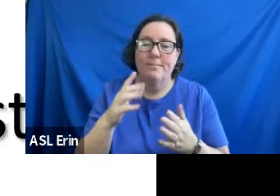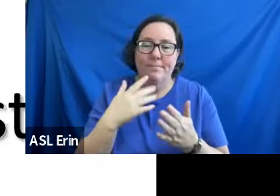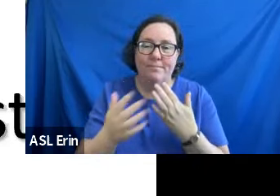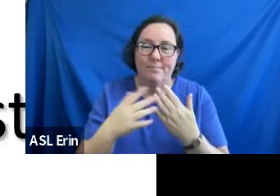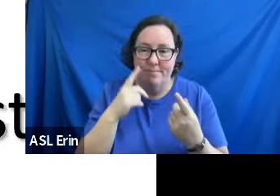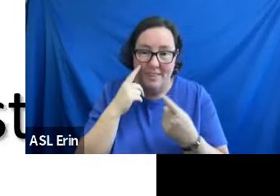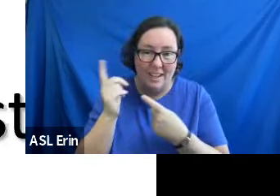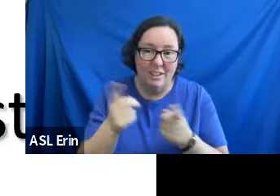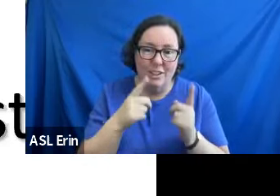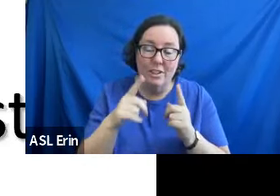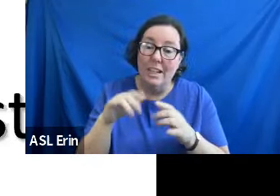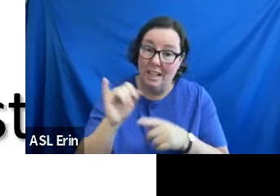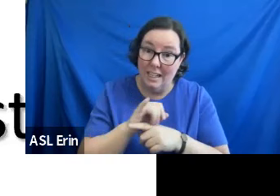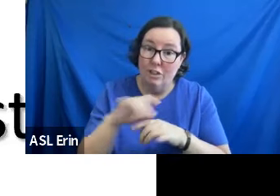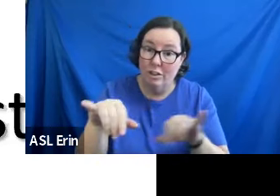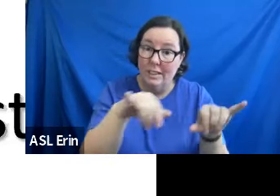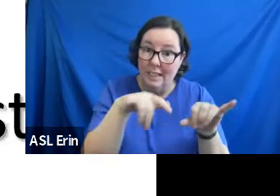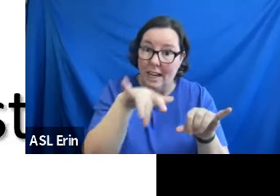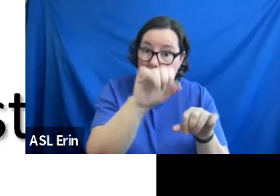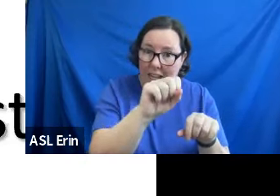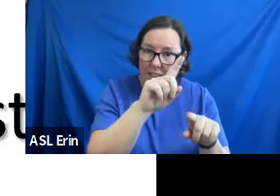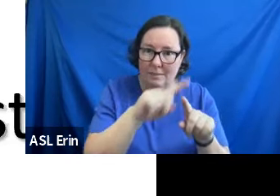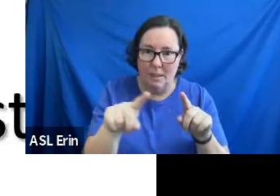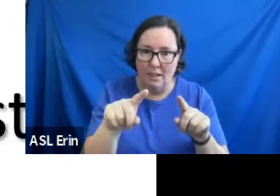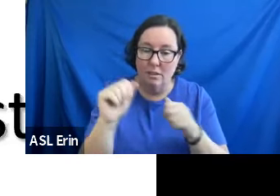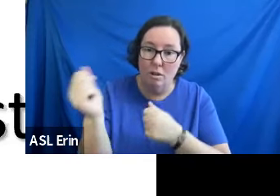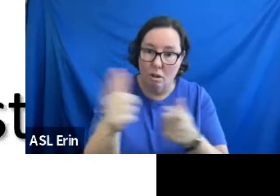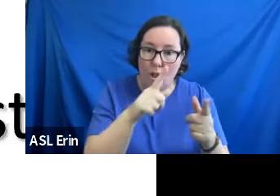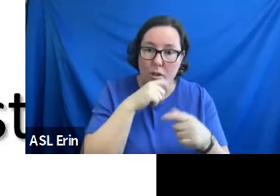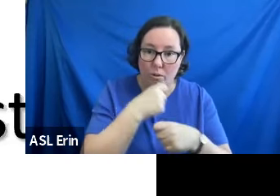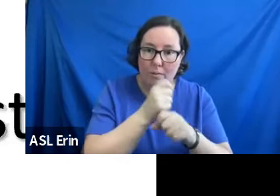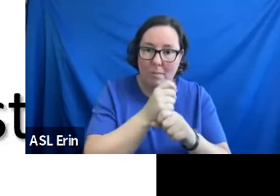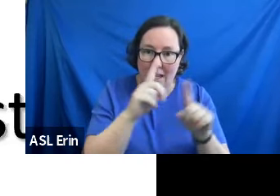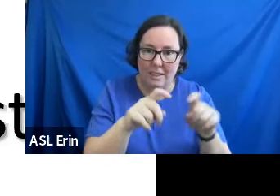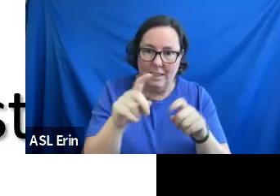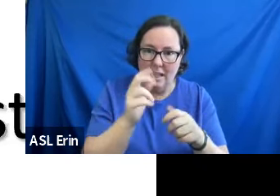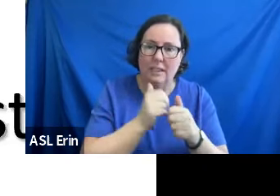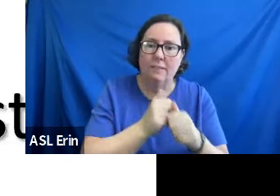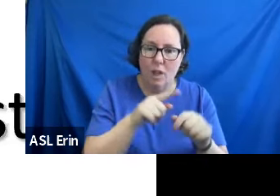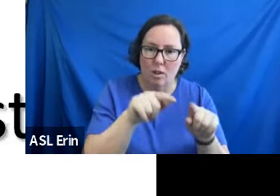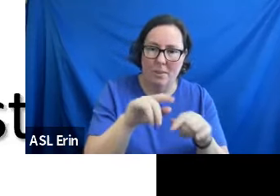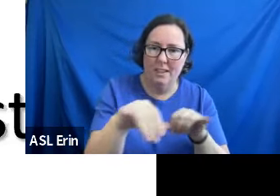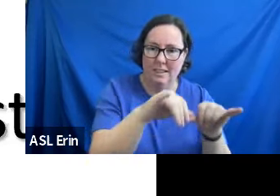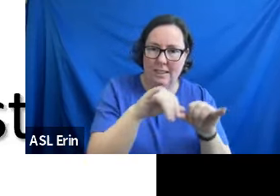this is an industry standard. Everybody who makes tests uses diff